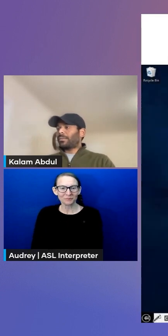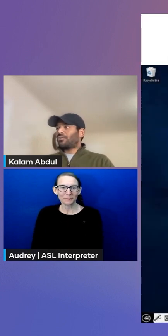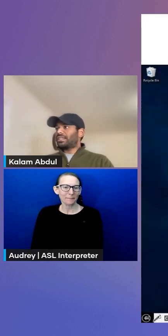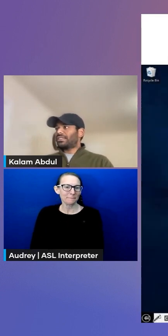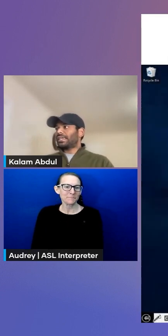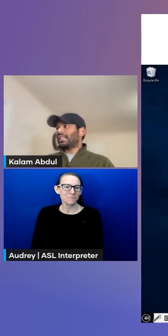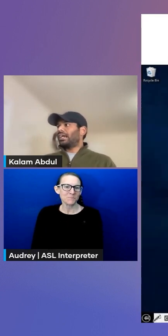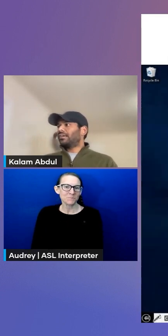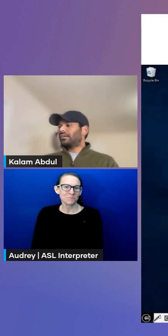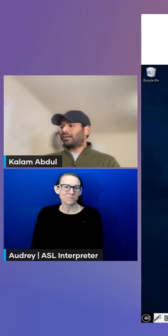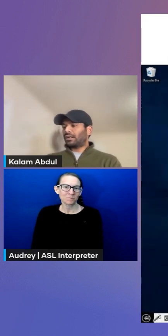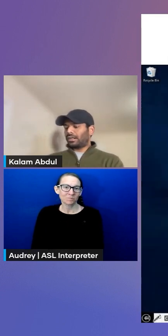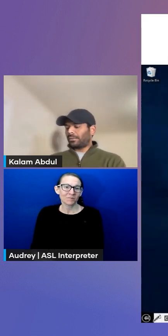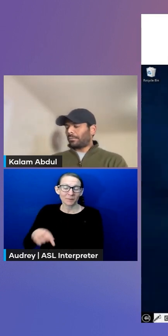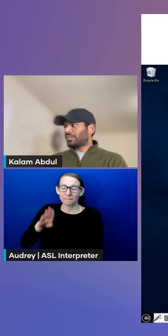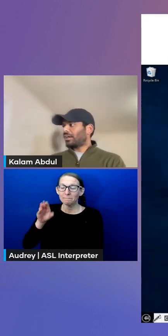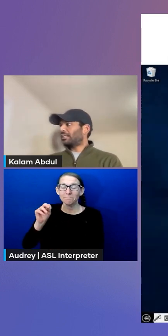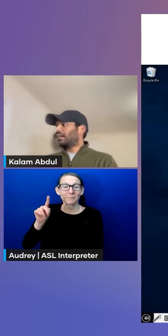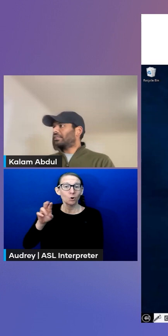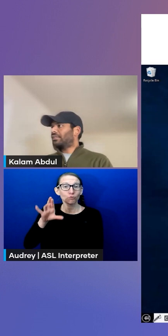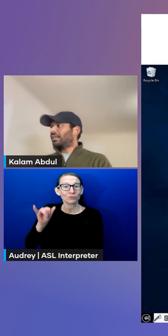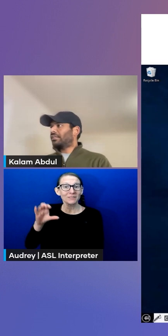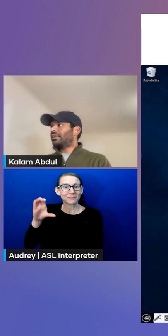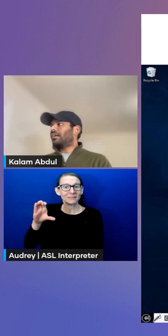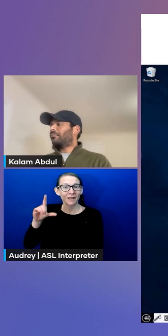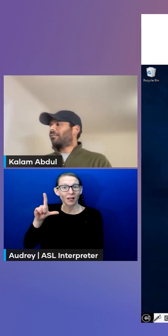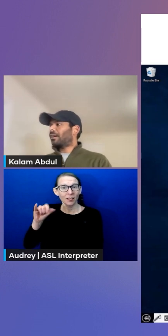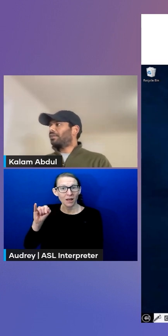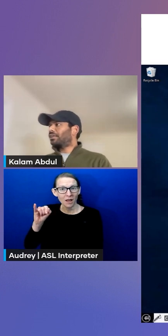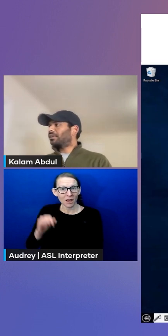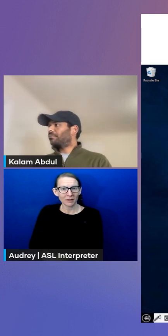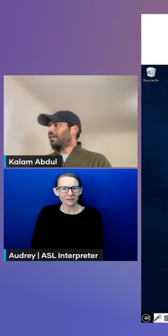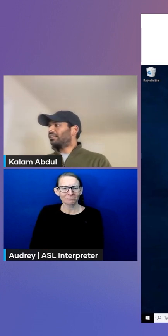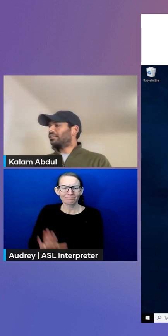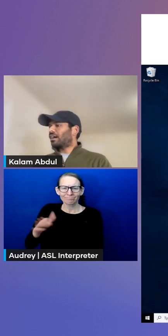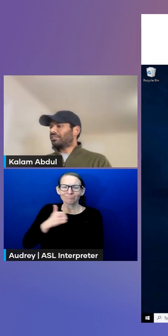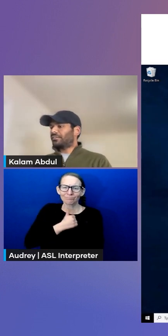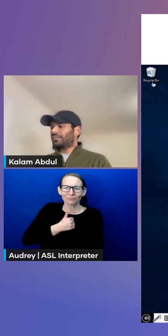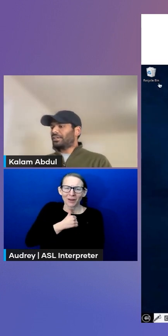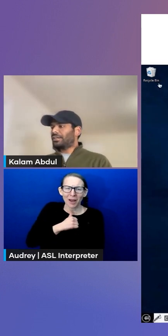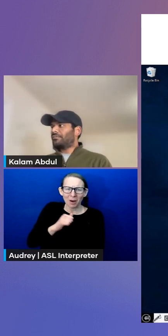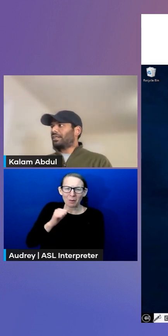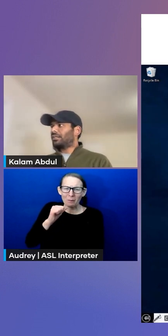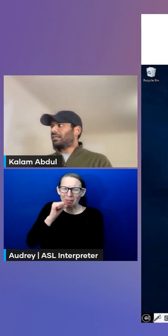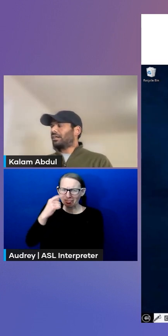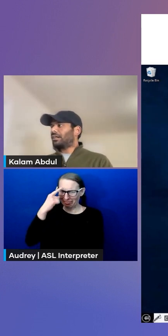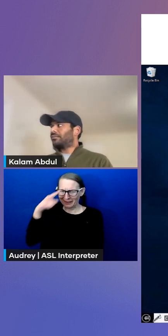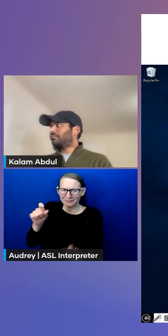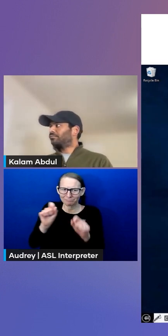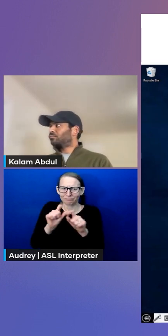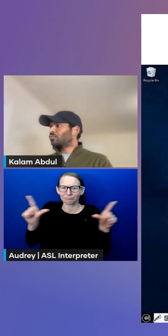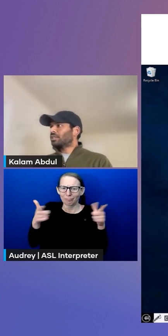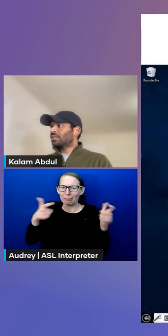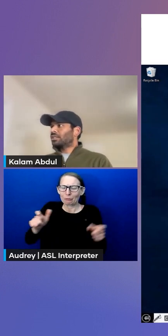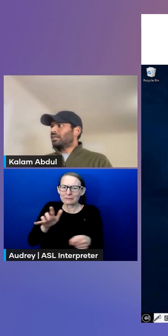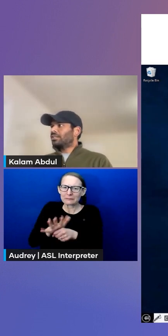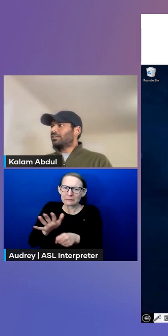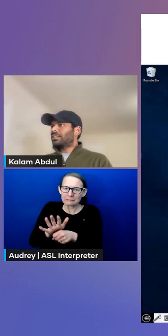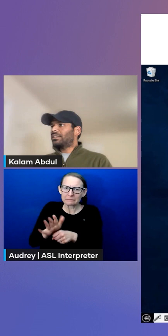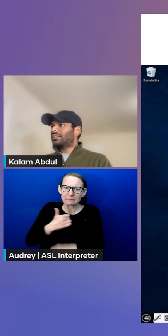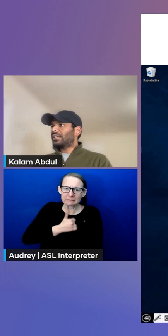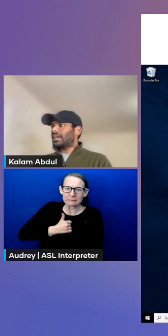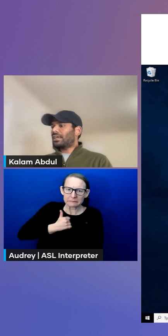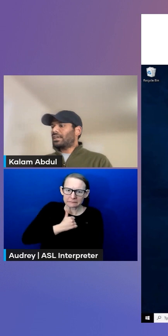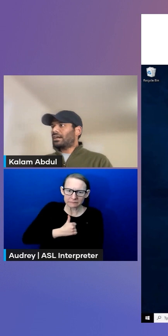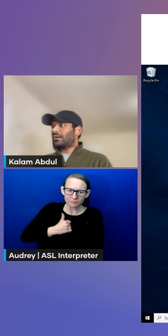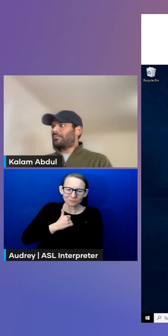with the boundary CLI. I'm sorry, I think I did not probably make this large enough in here, but so